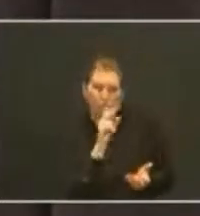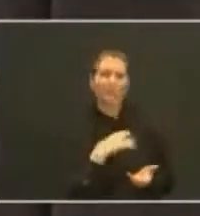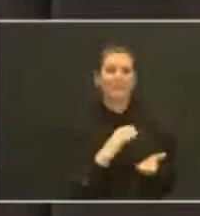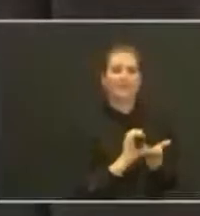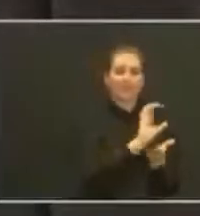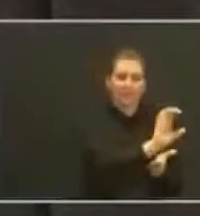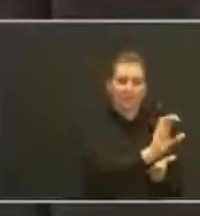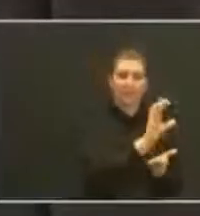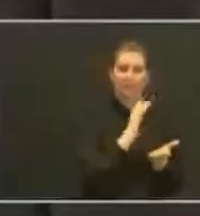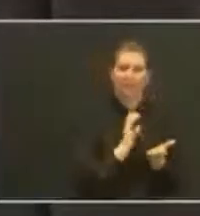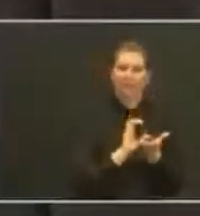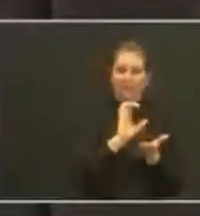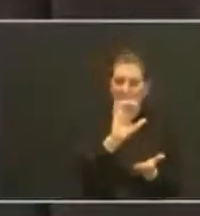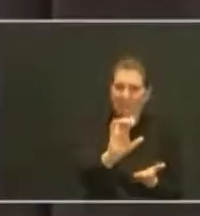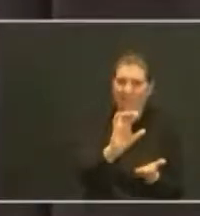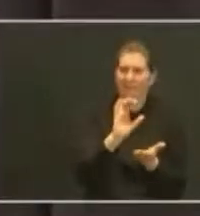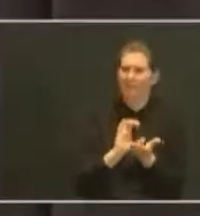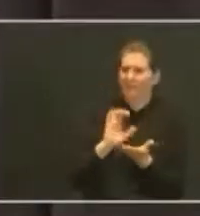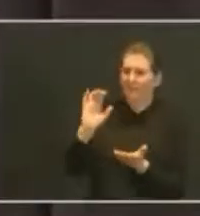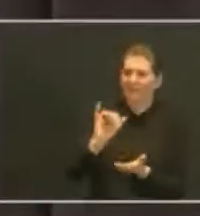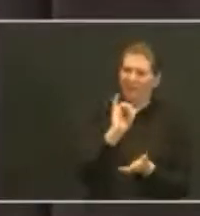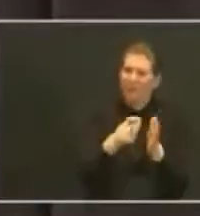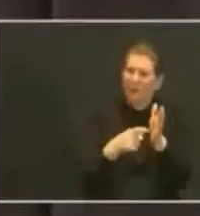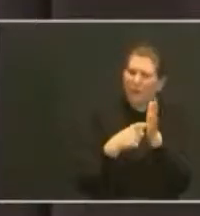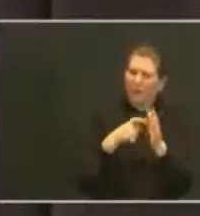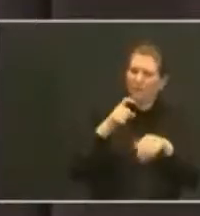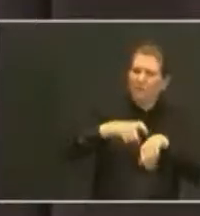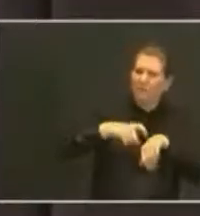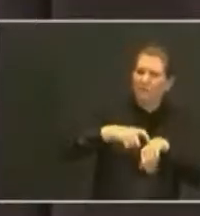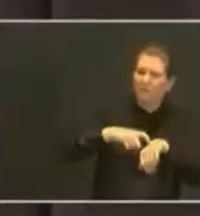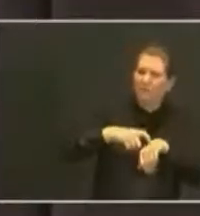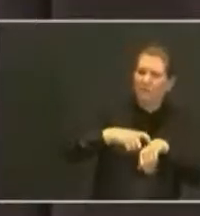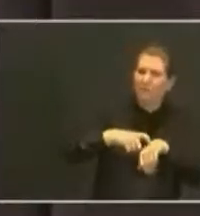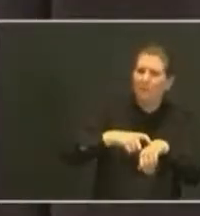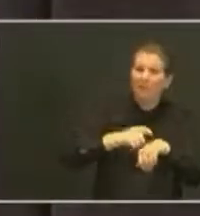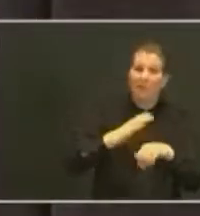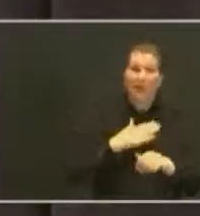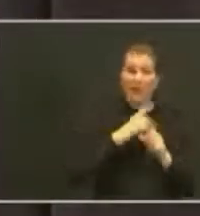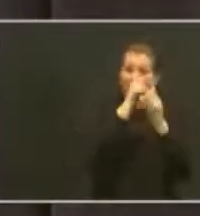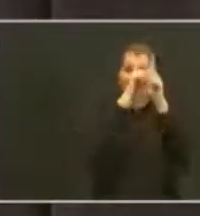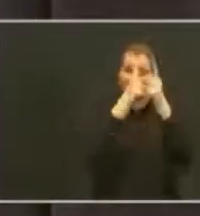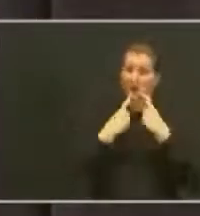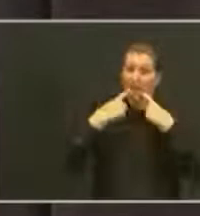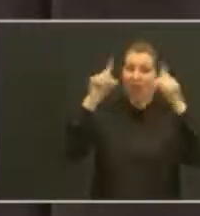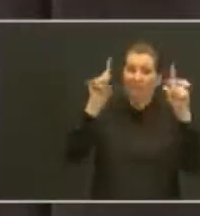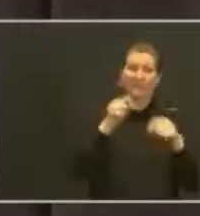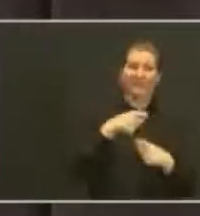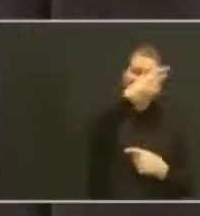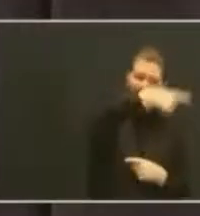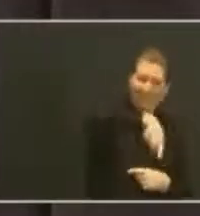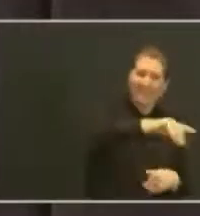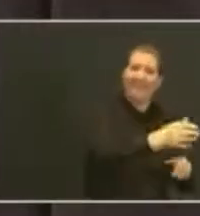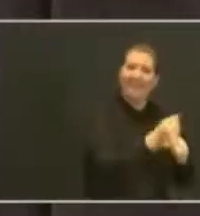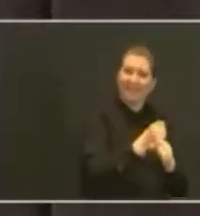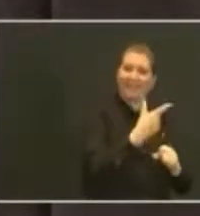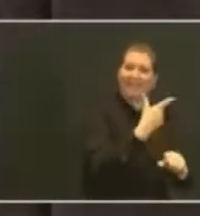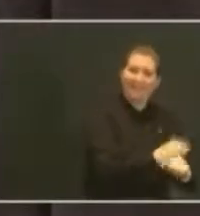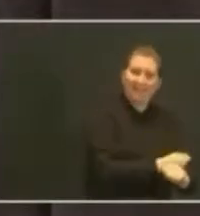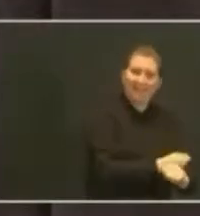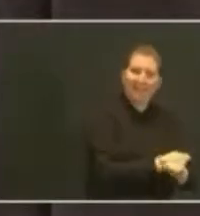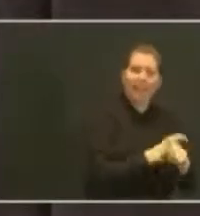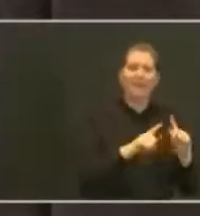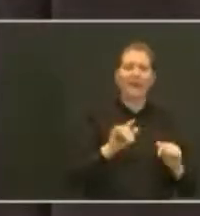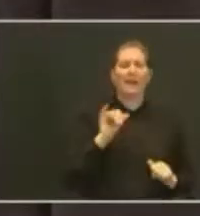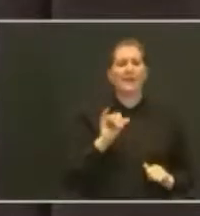and effectively. We accomplished what we needed to. We recognize you cannot continue this entire response doing that.